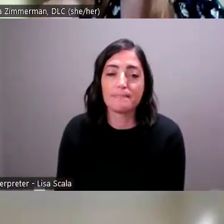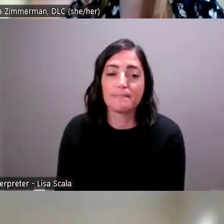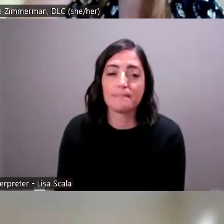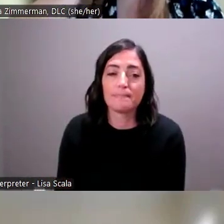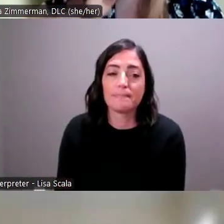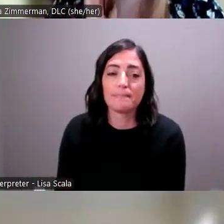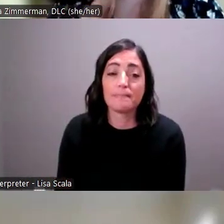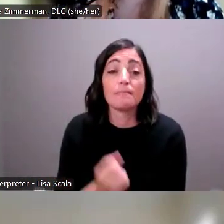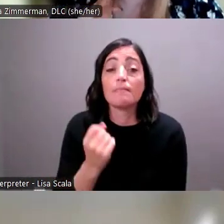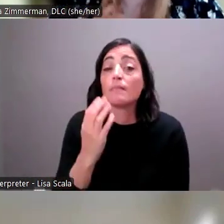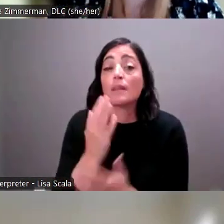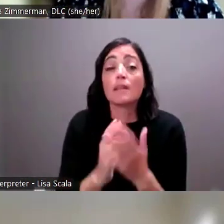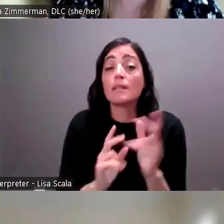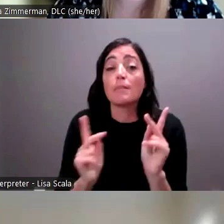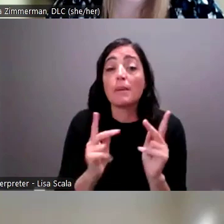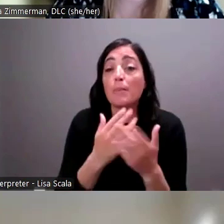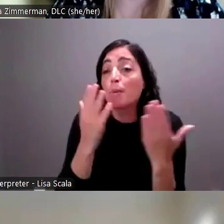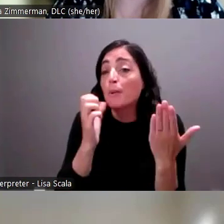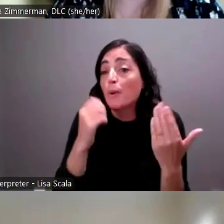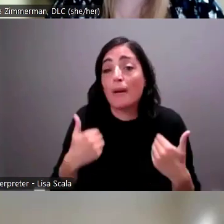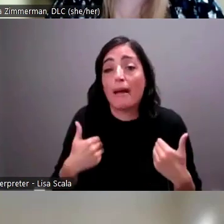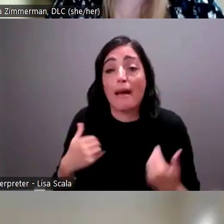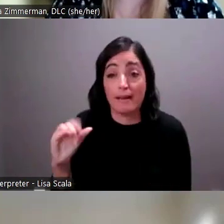Some people don't have an ID, right? So